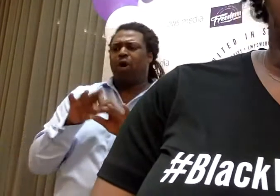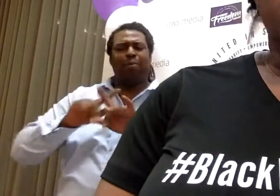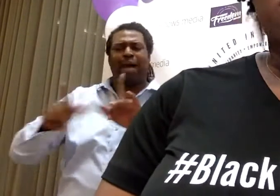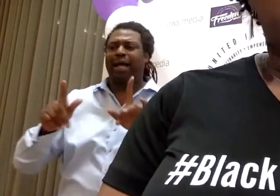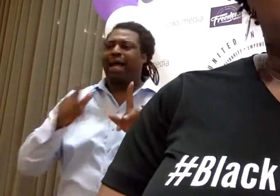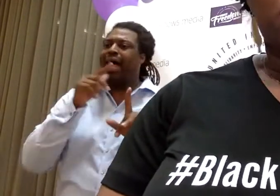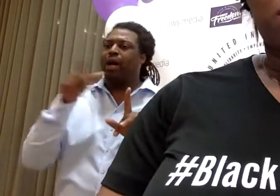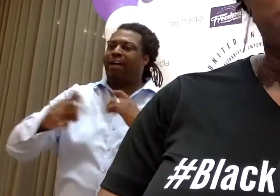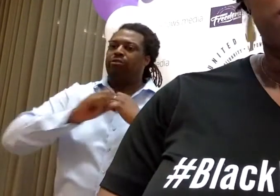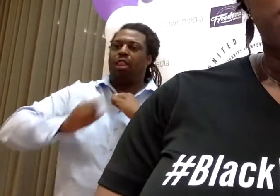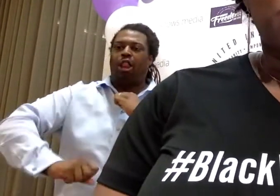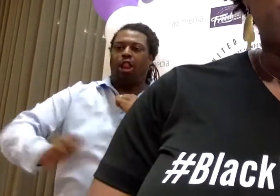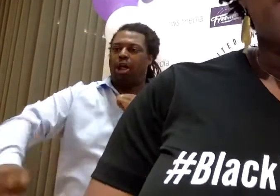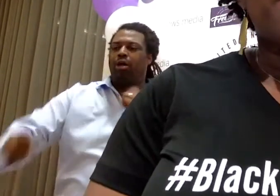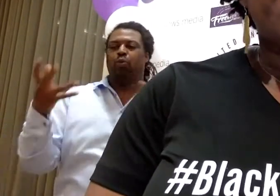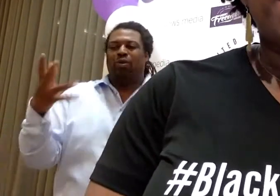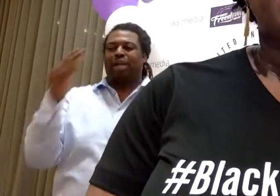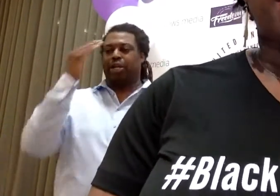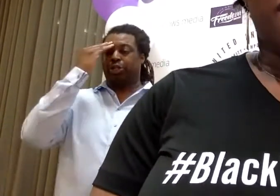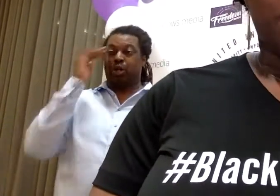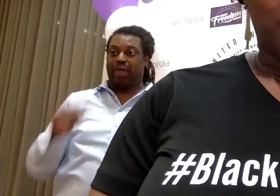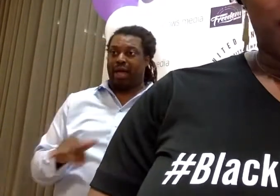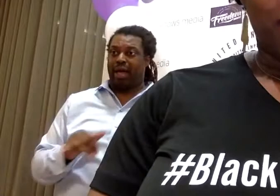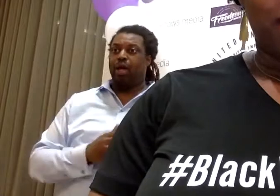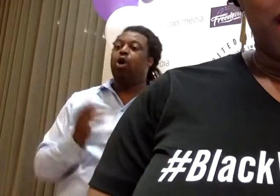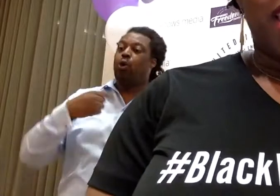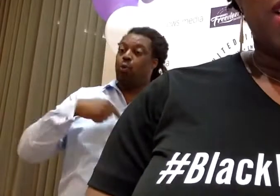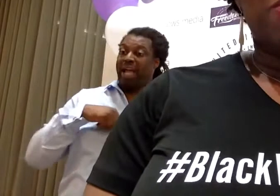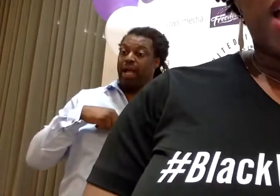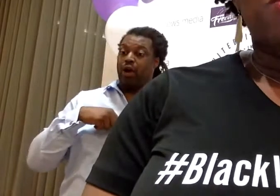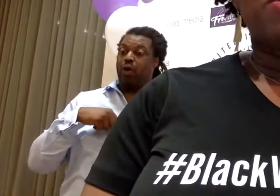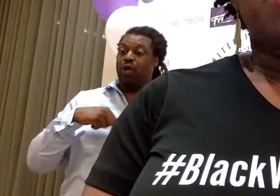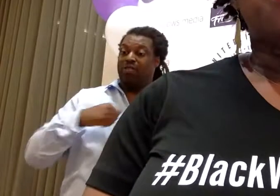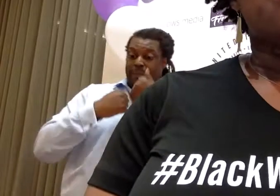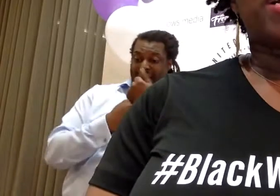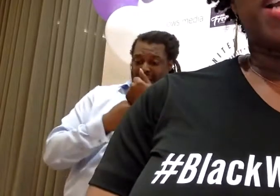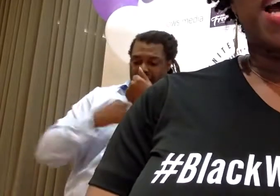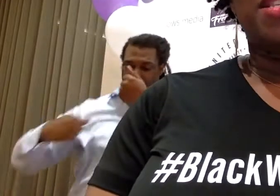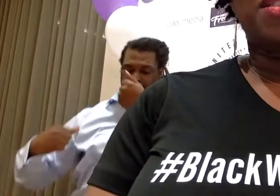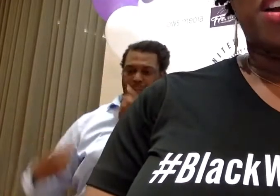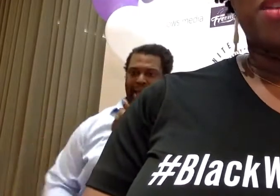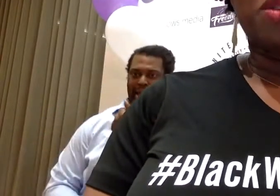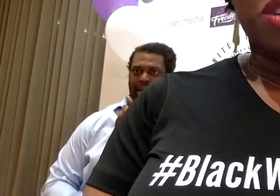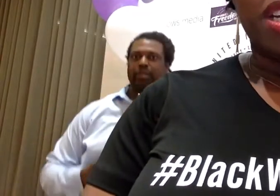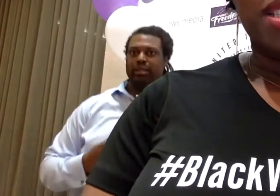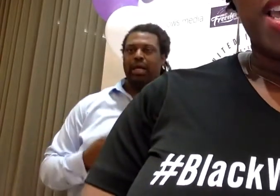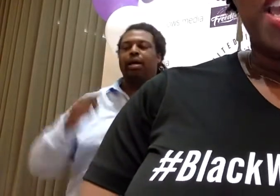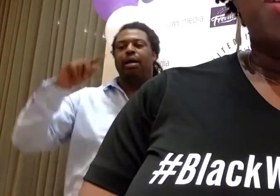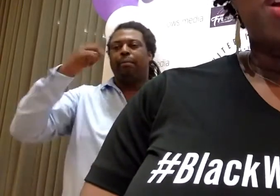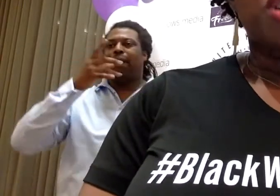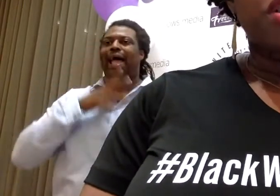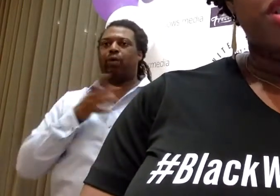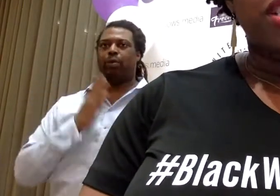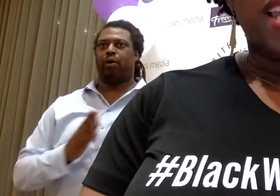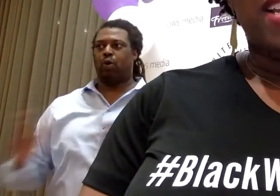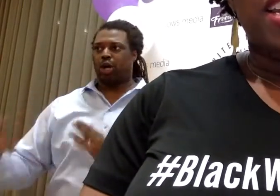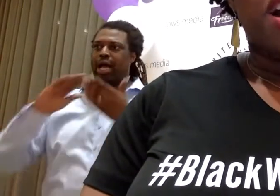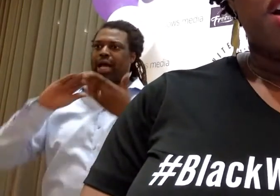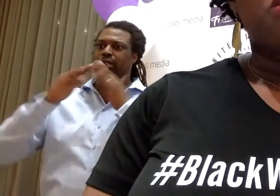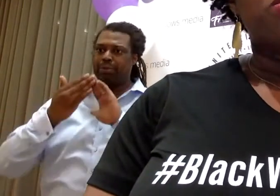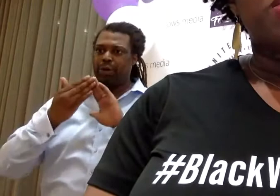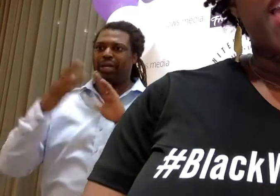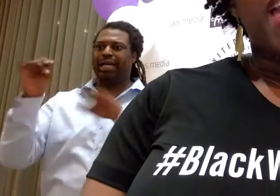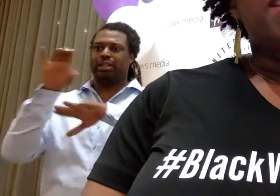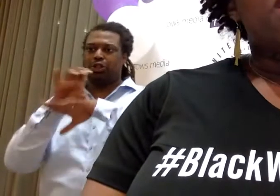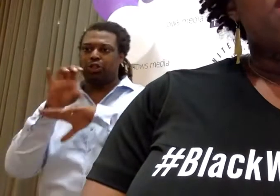We already on that. We are the base of the base. It is Black women who organize in our communities, in our churches, and in